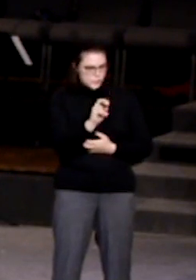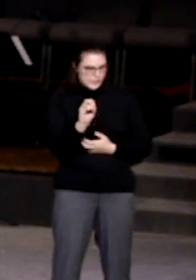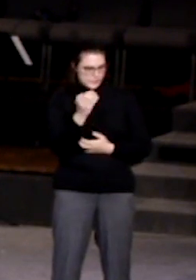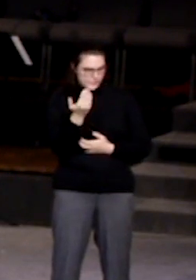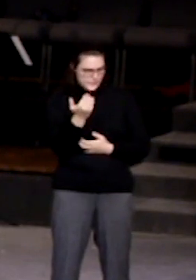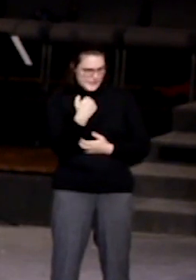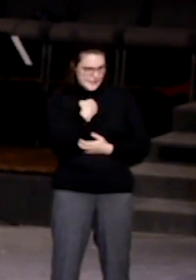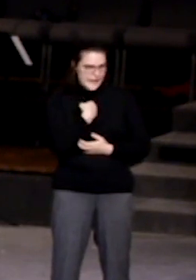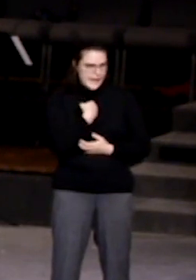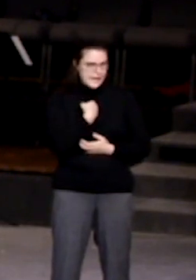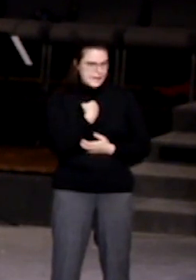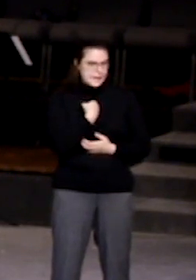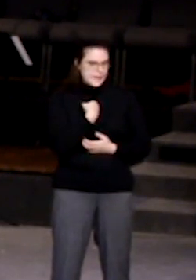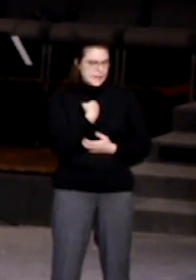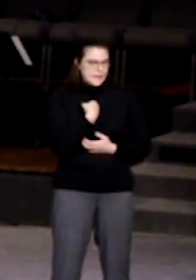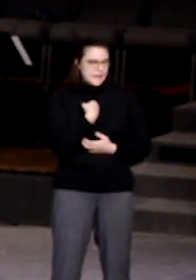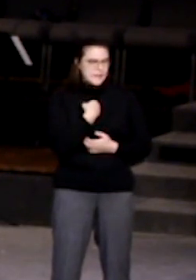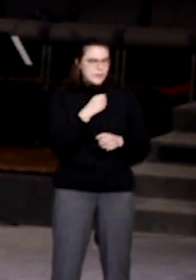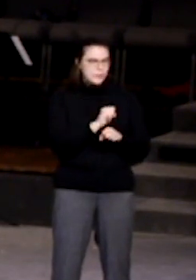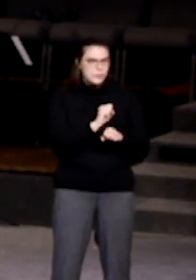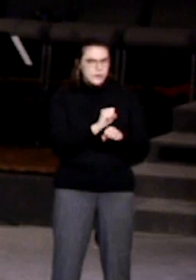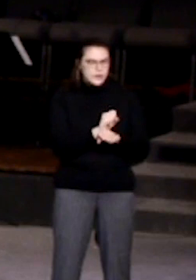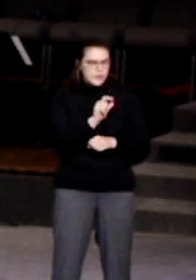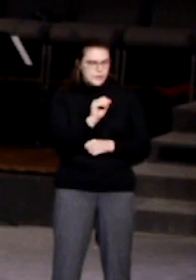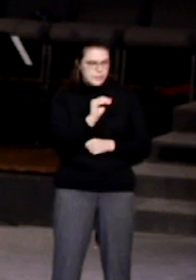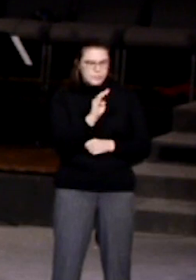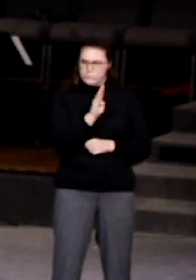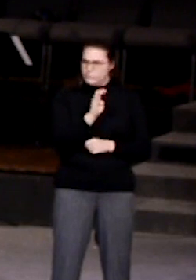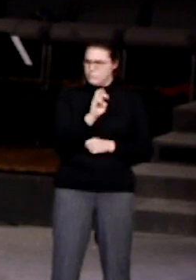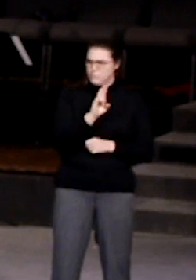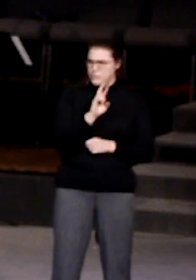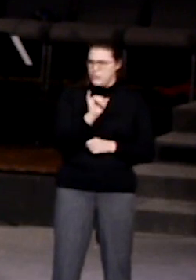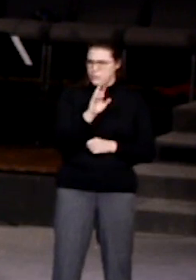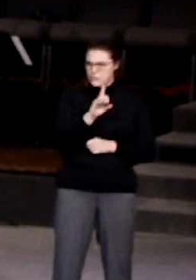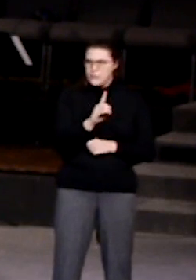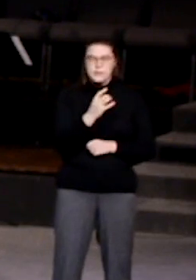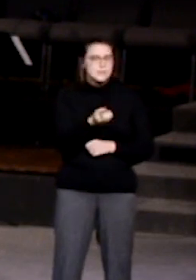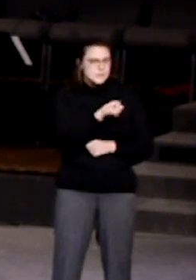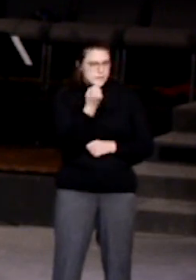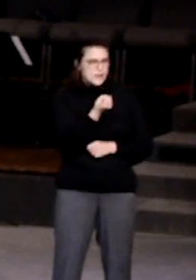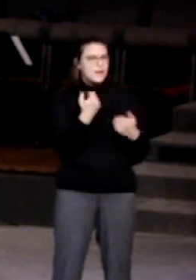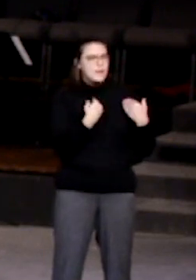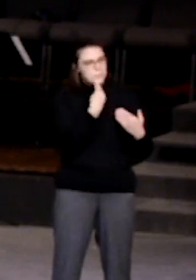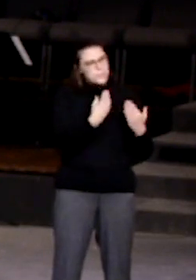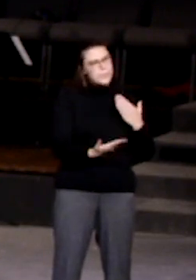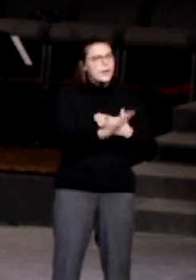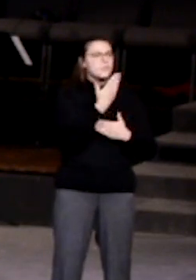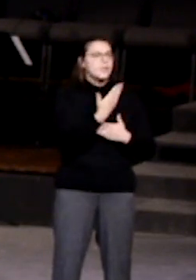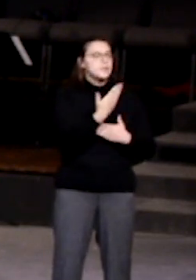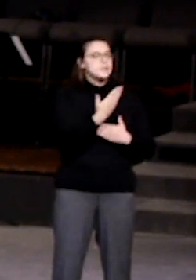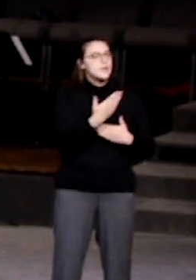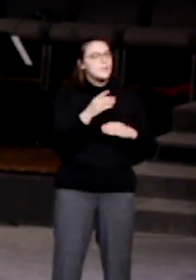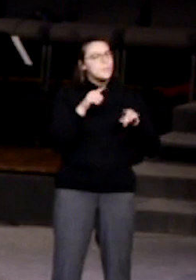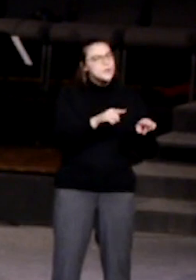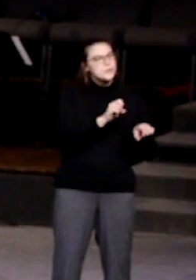31st, 2015, I work at the lumberyard. It was a Saturday. I went to work, had breakfast with some folks in the morning. Went to work,